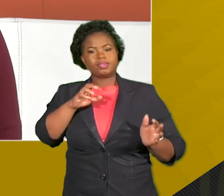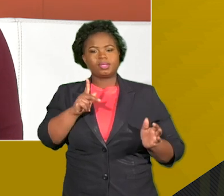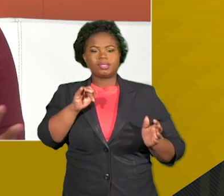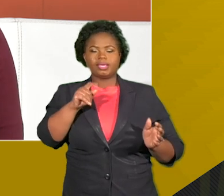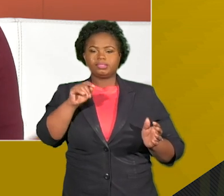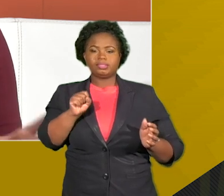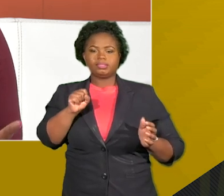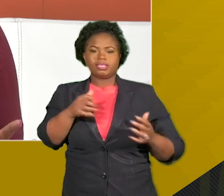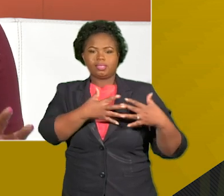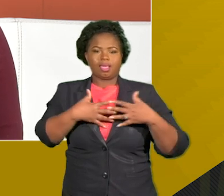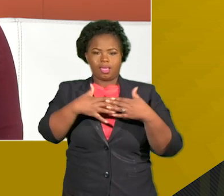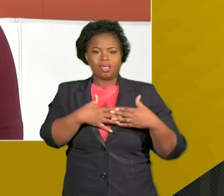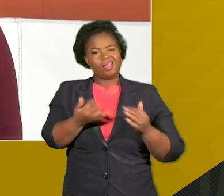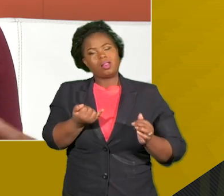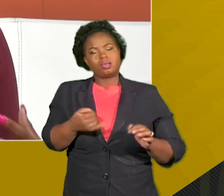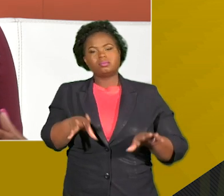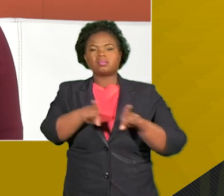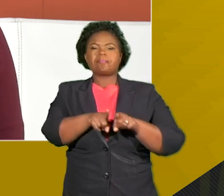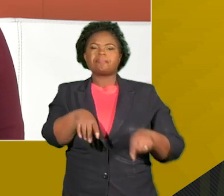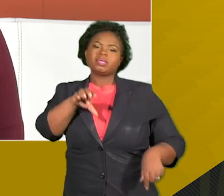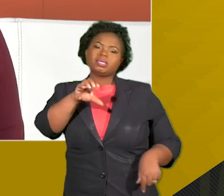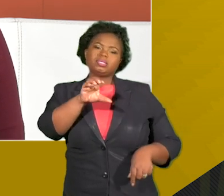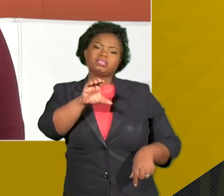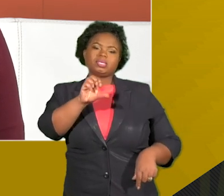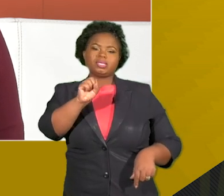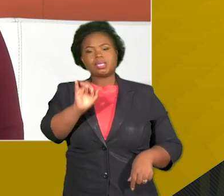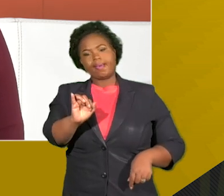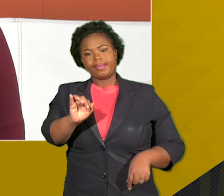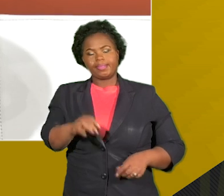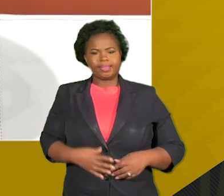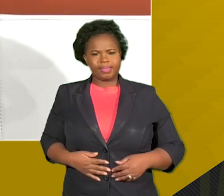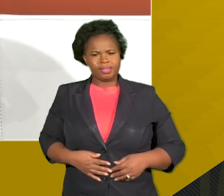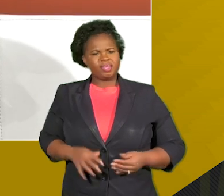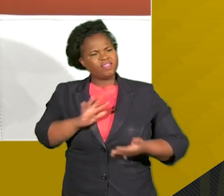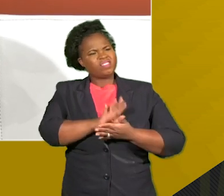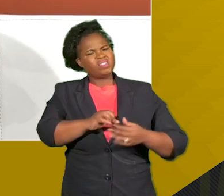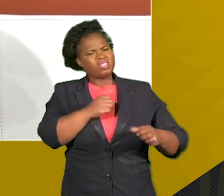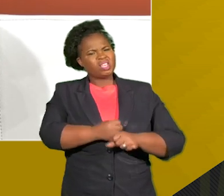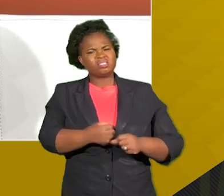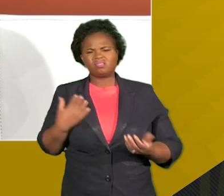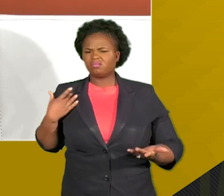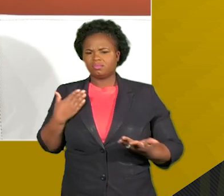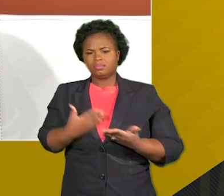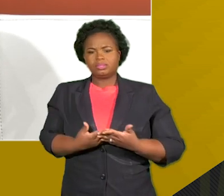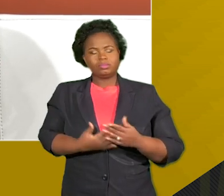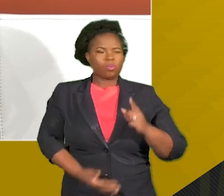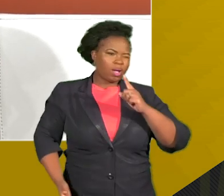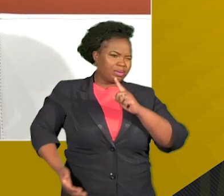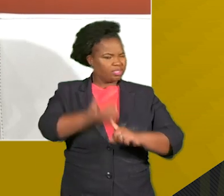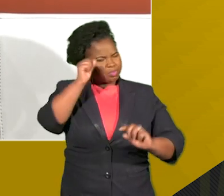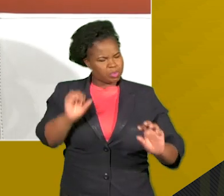that is our CSI part of the Fat Cats brand. In 15 years, what has been like your achievement